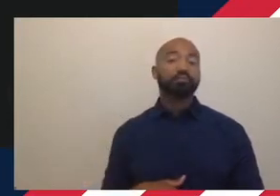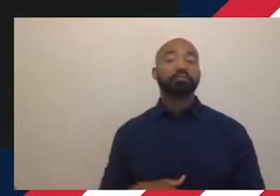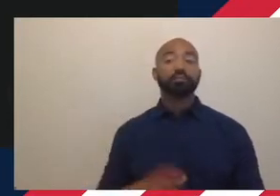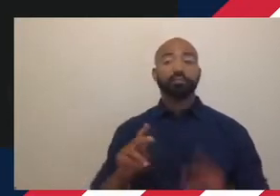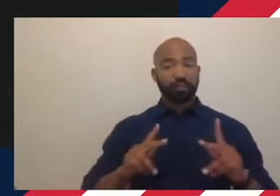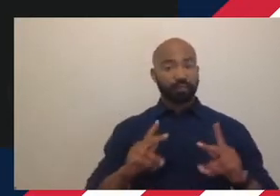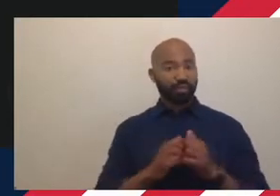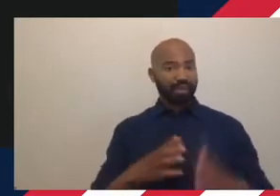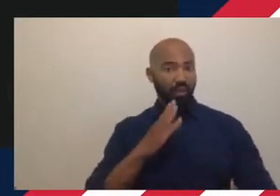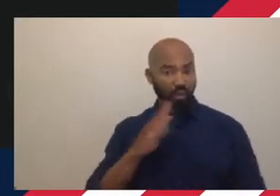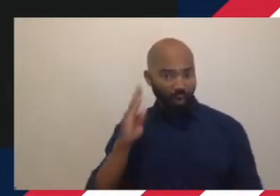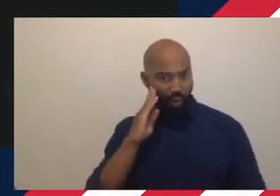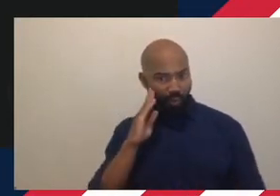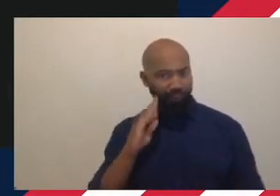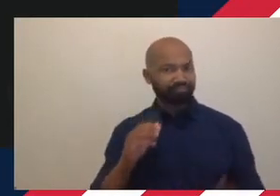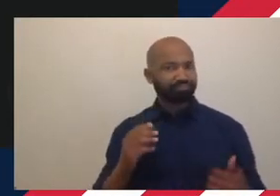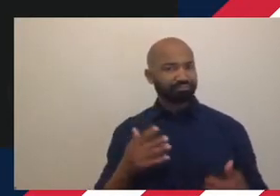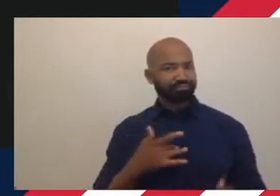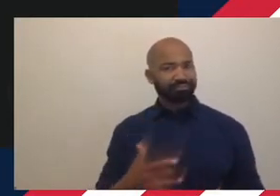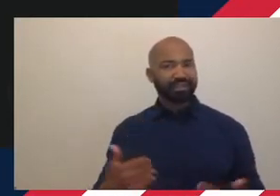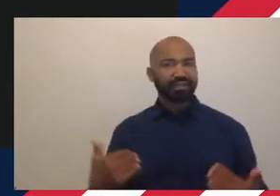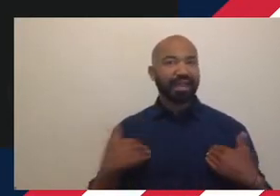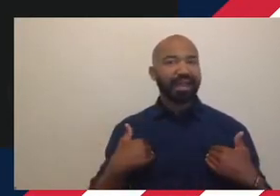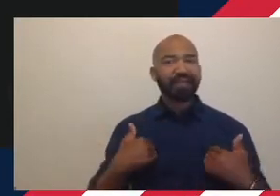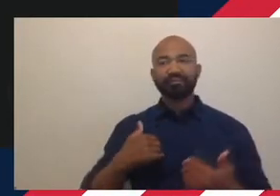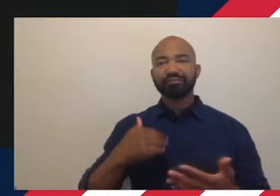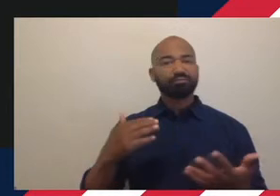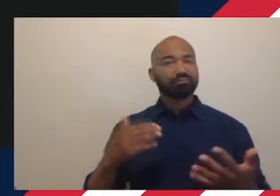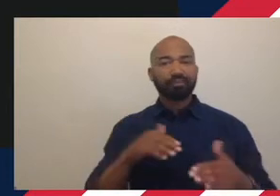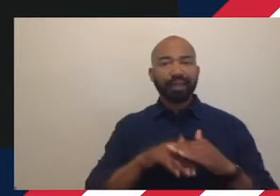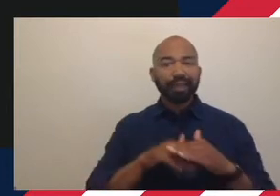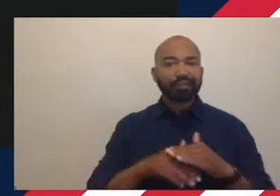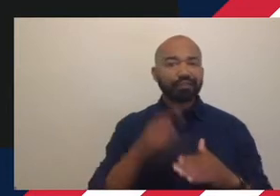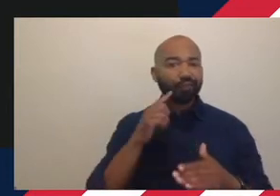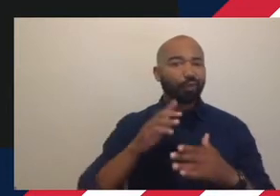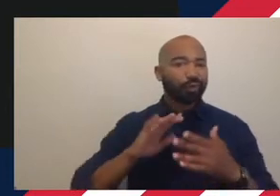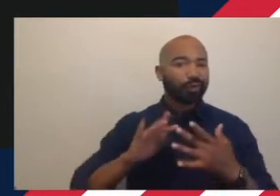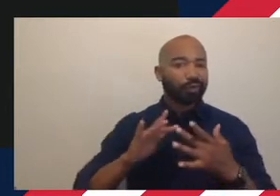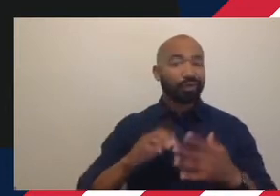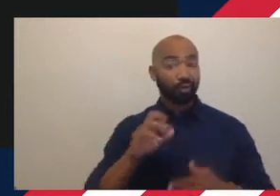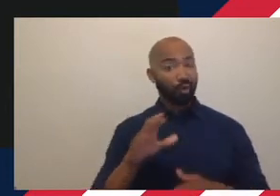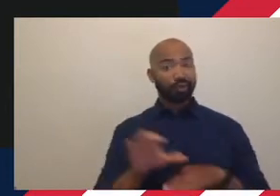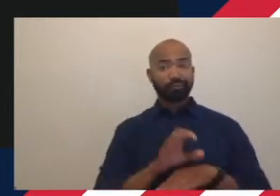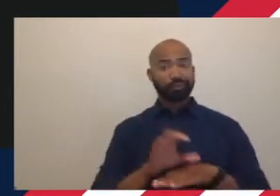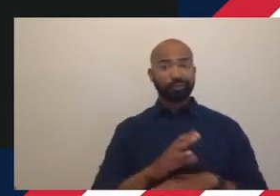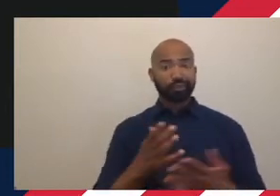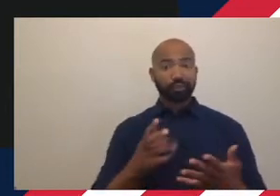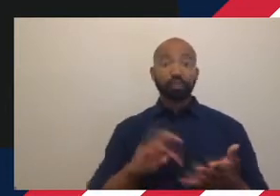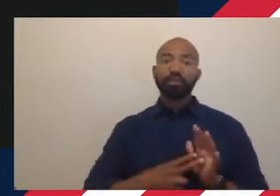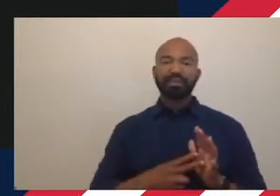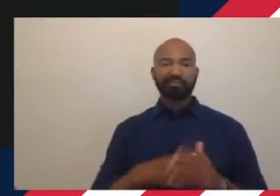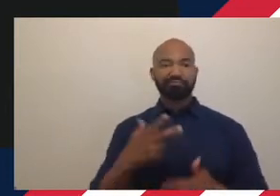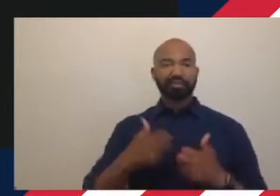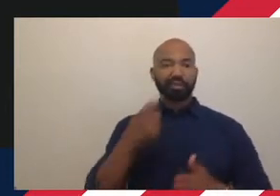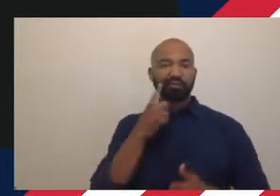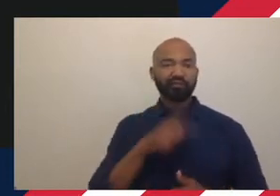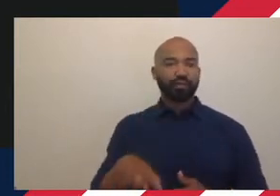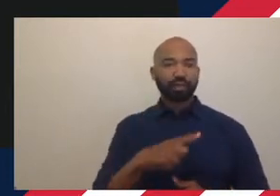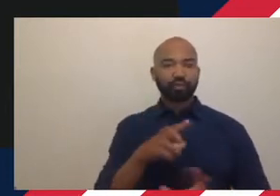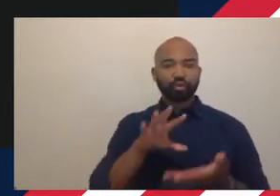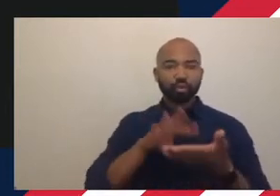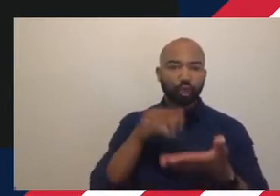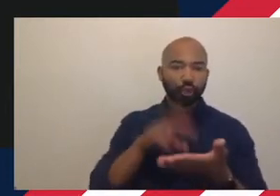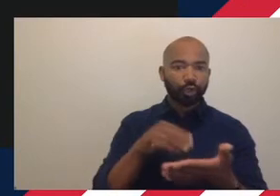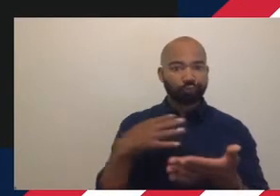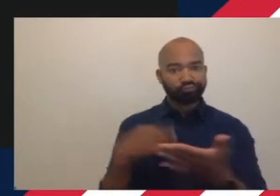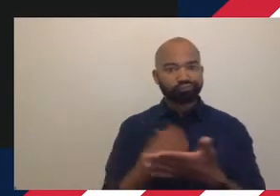less ability to have internet access and computer access, therefore making it hard for them to learn, and